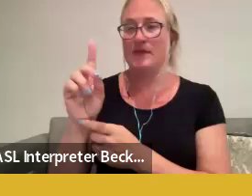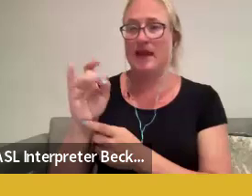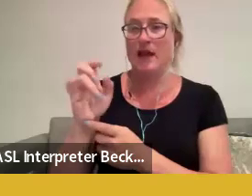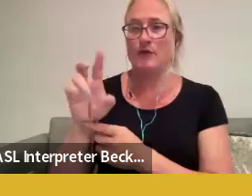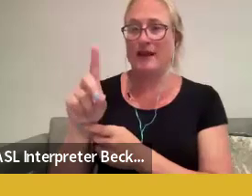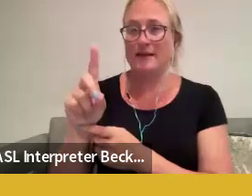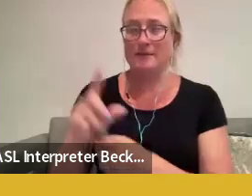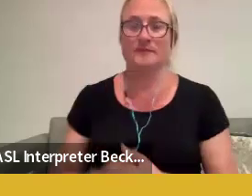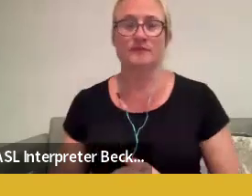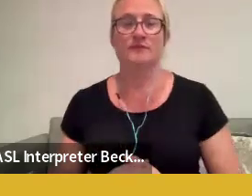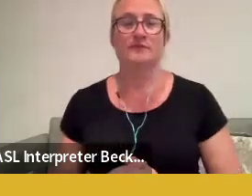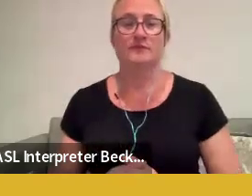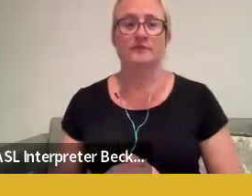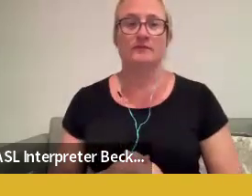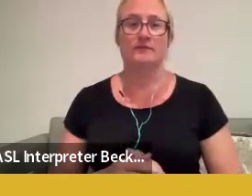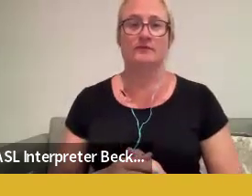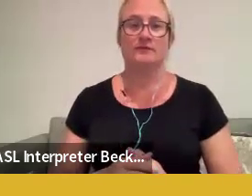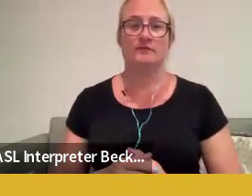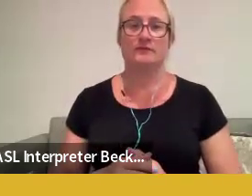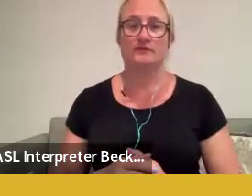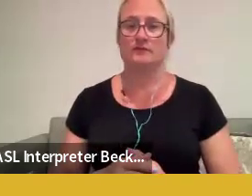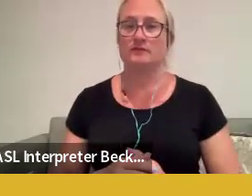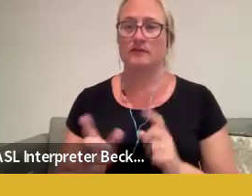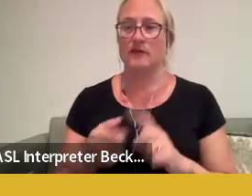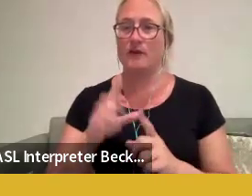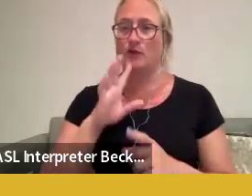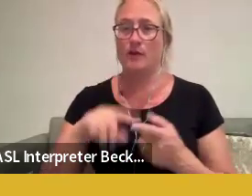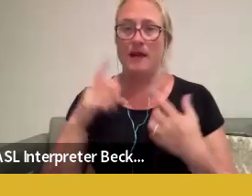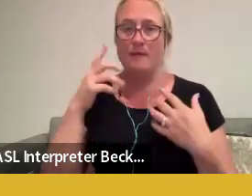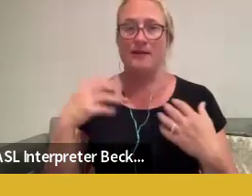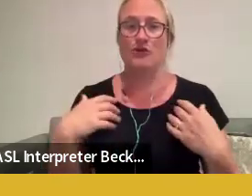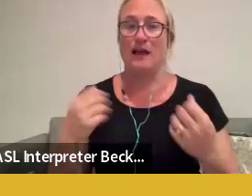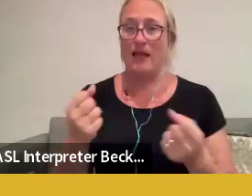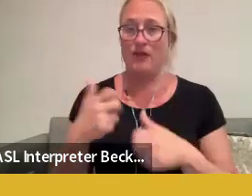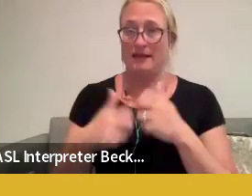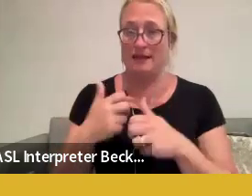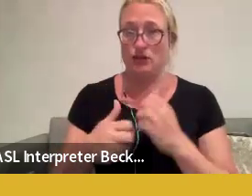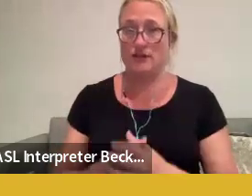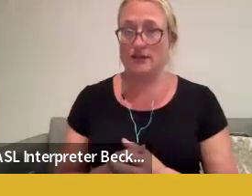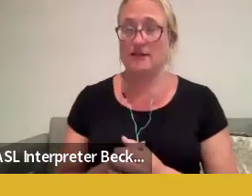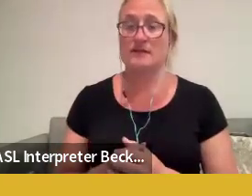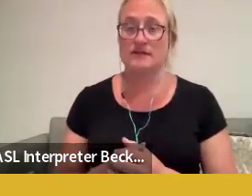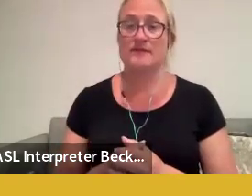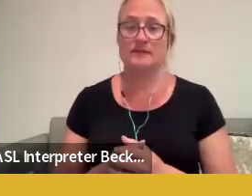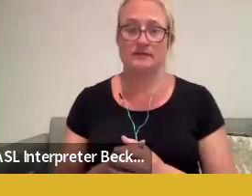First up, we'll talk about mental health conditions. Sorry.